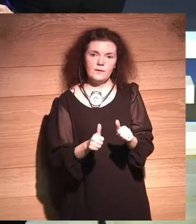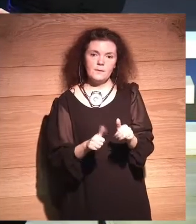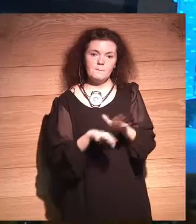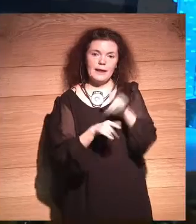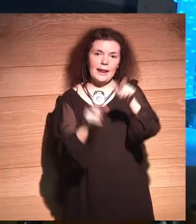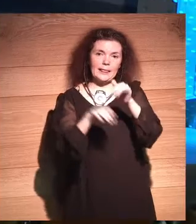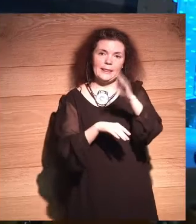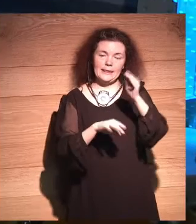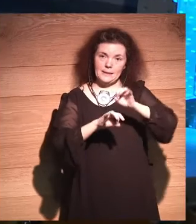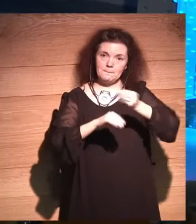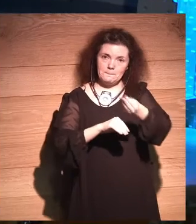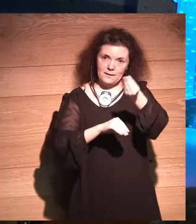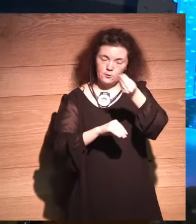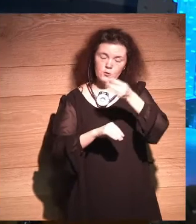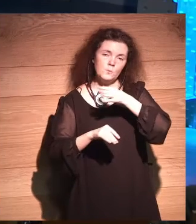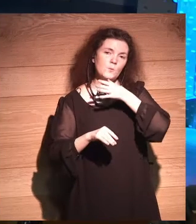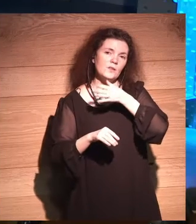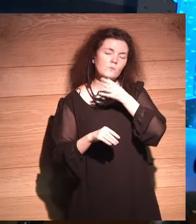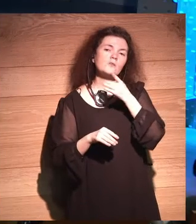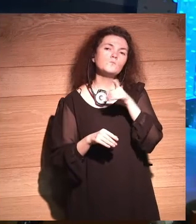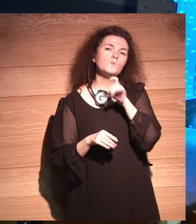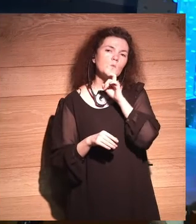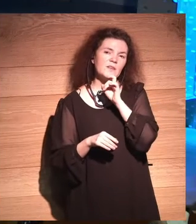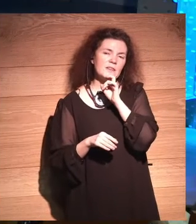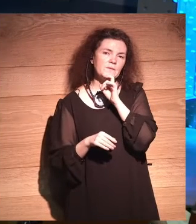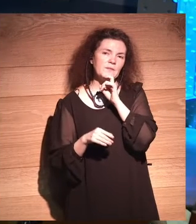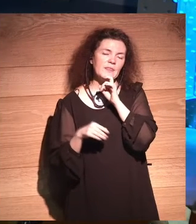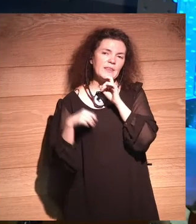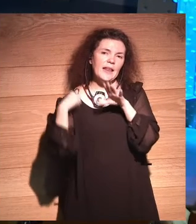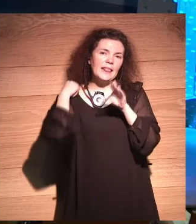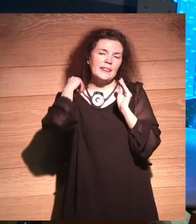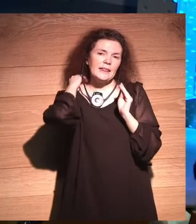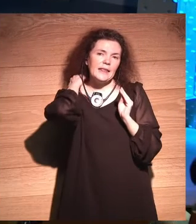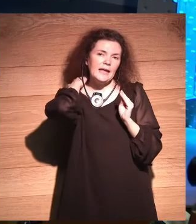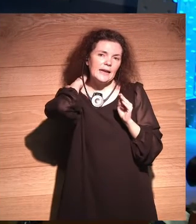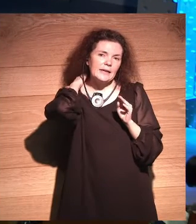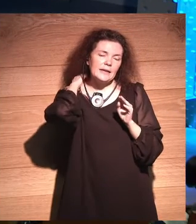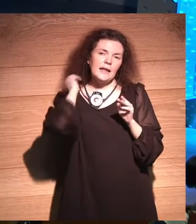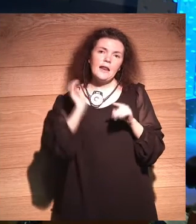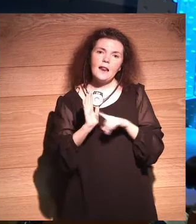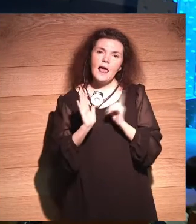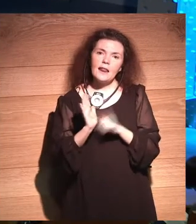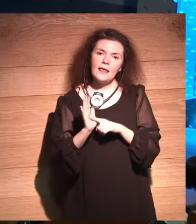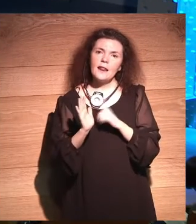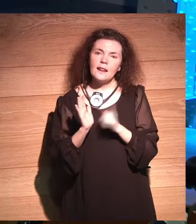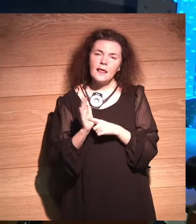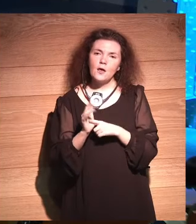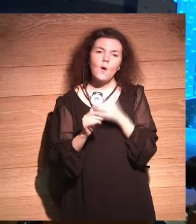when making decisions, so that they can be understood by citizens, because it is true, it's sometimes very difficult to